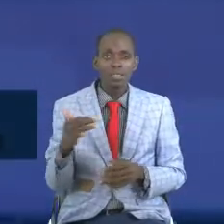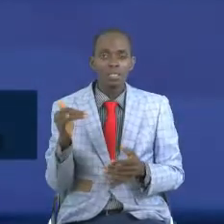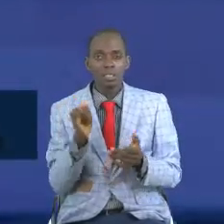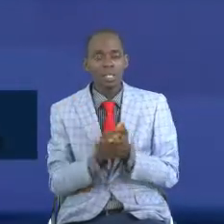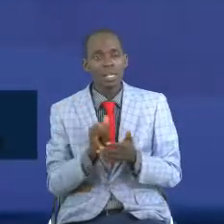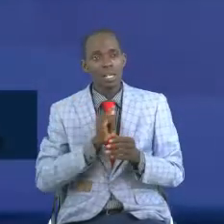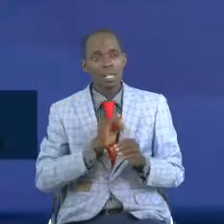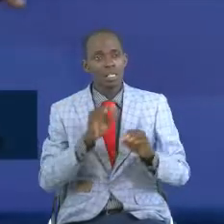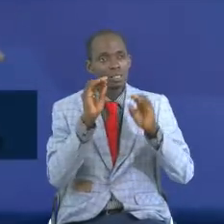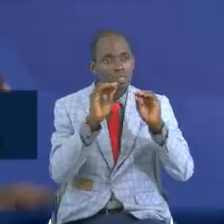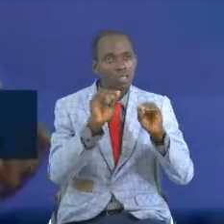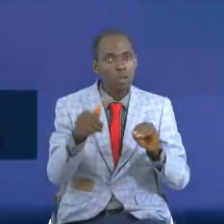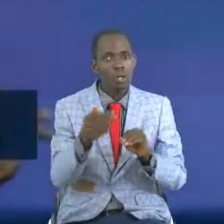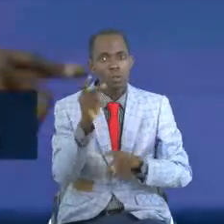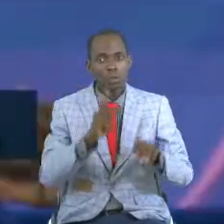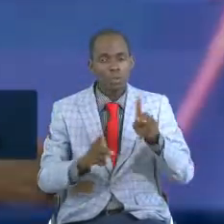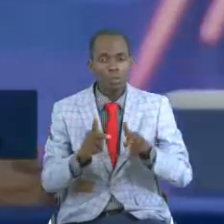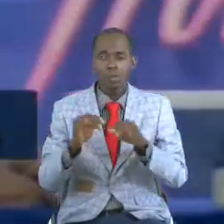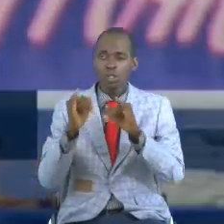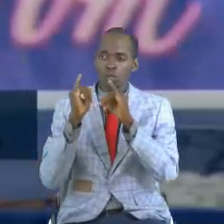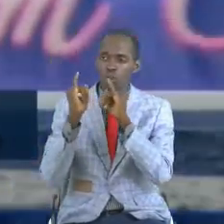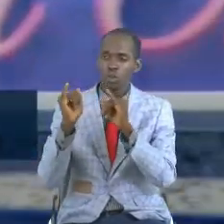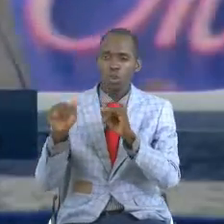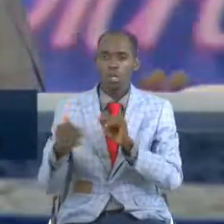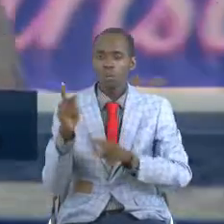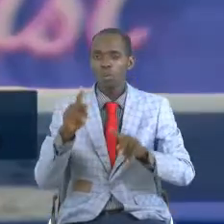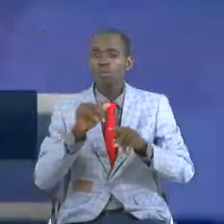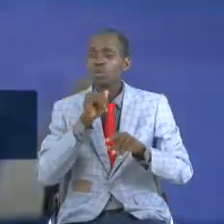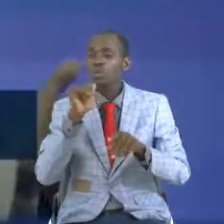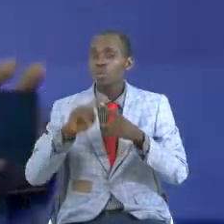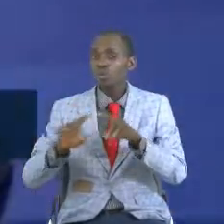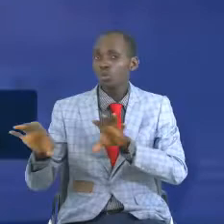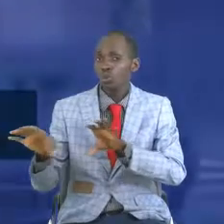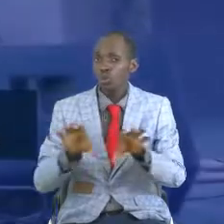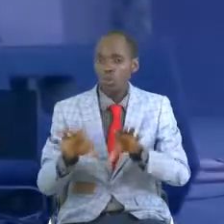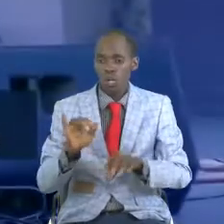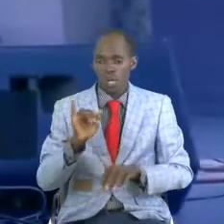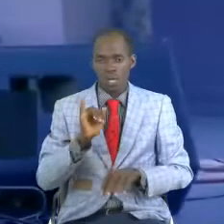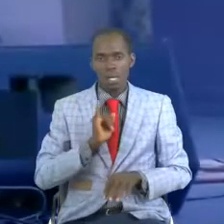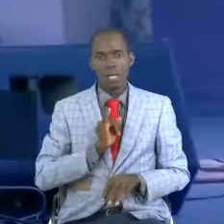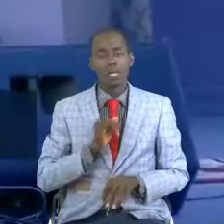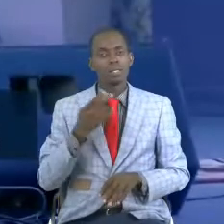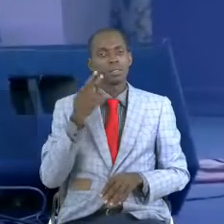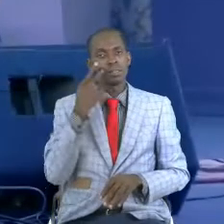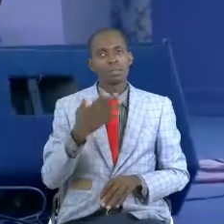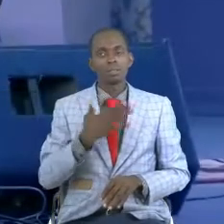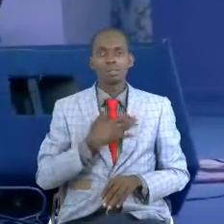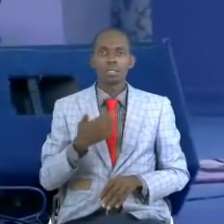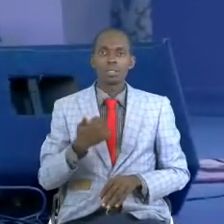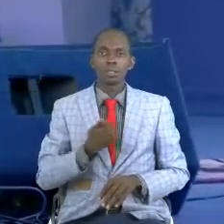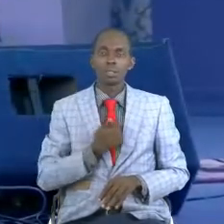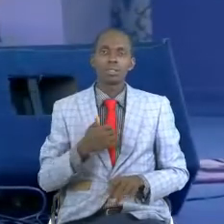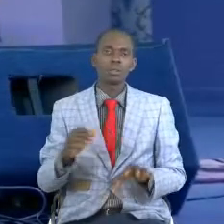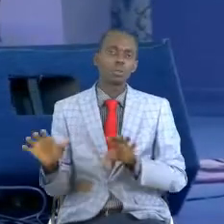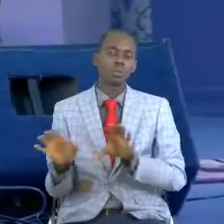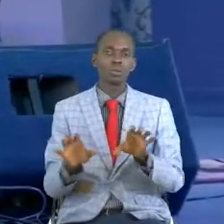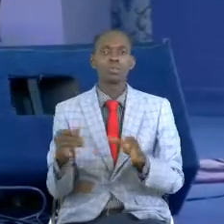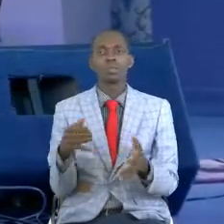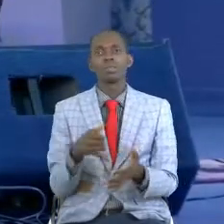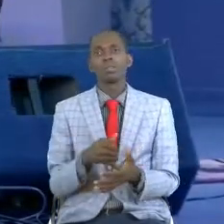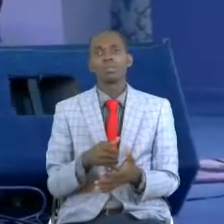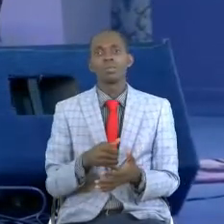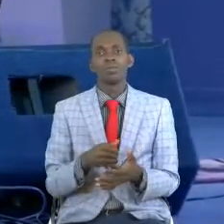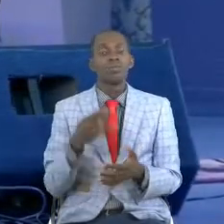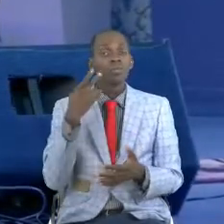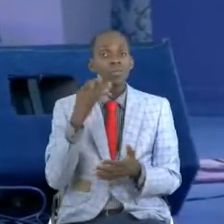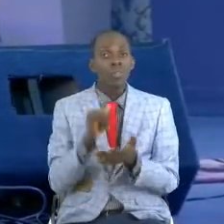people, instruct other people that they should not do, I find that I do. It says, for the